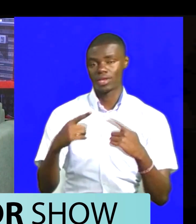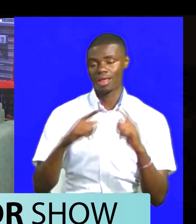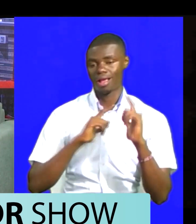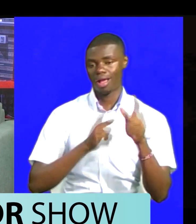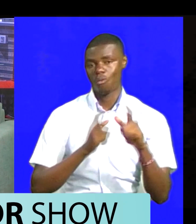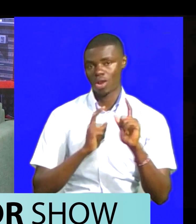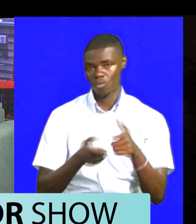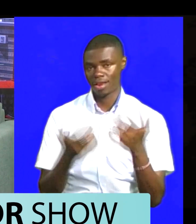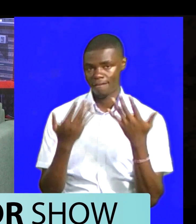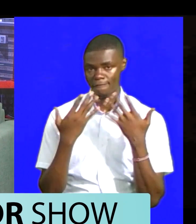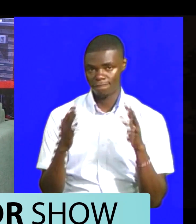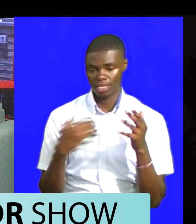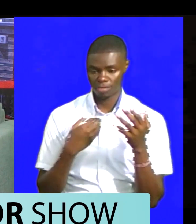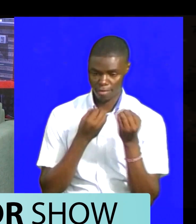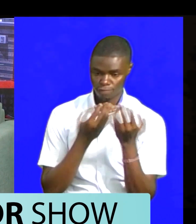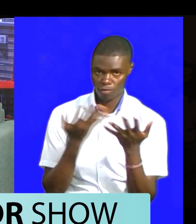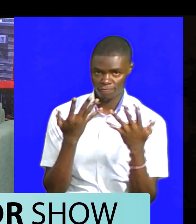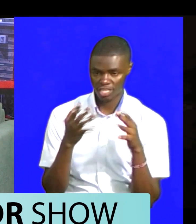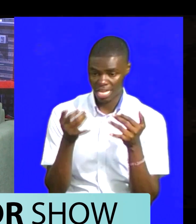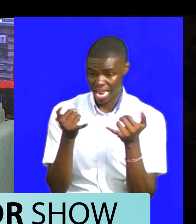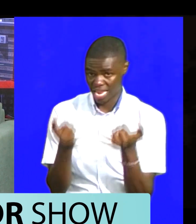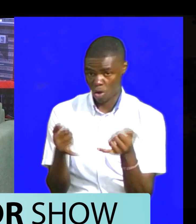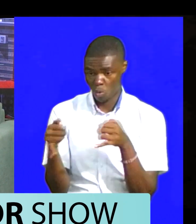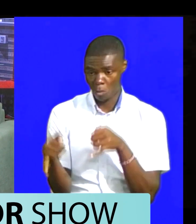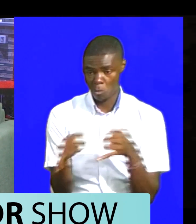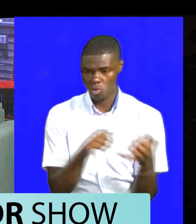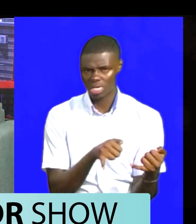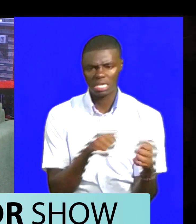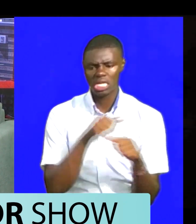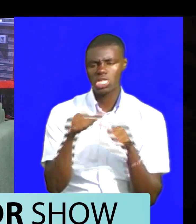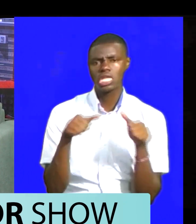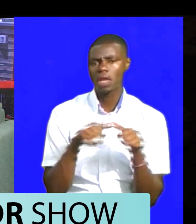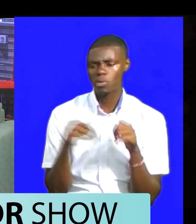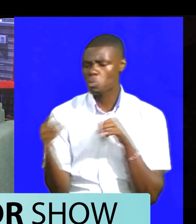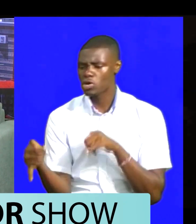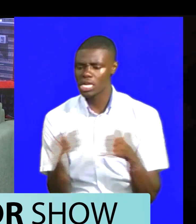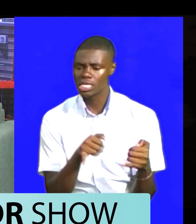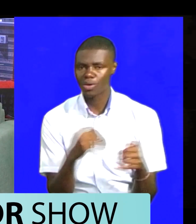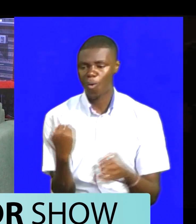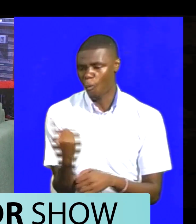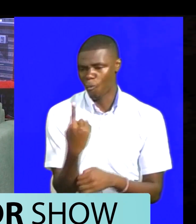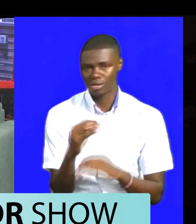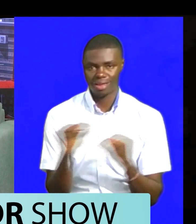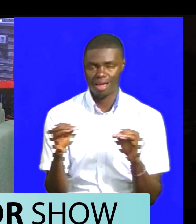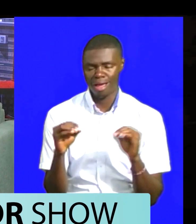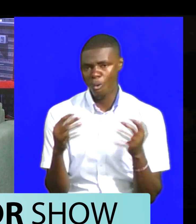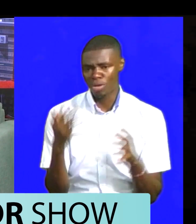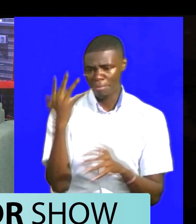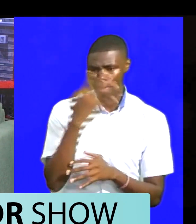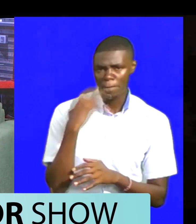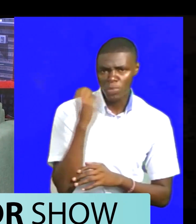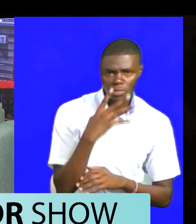as I had said, right now modeling is not a matter of just modeling. It's not a matter of just beauty. I